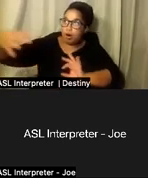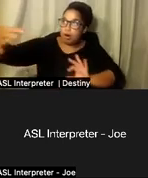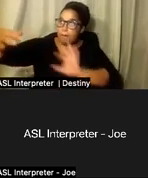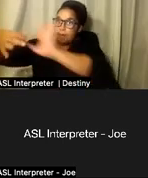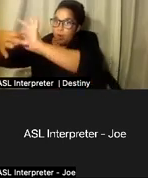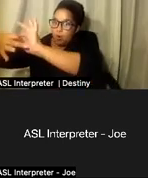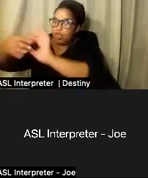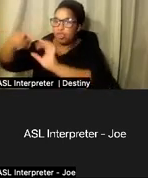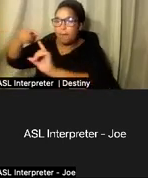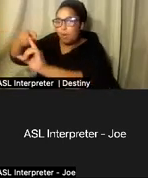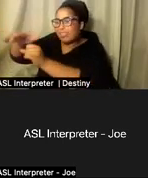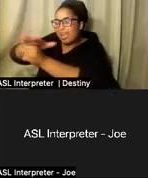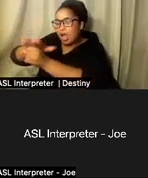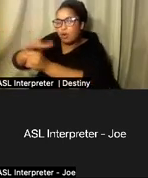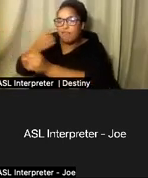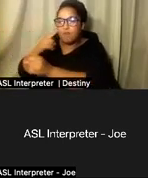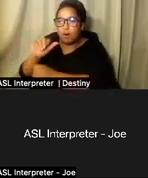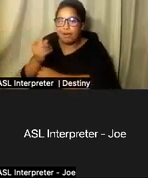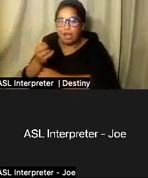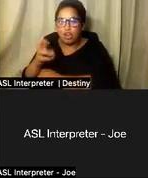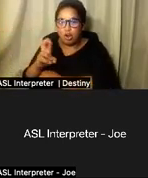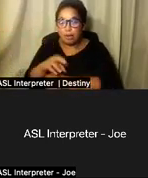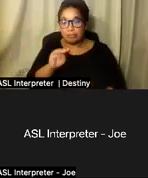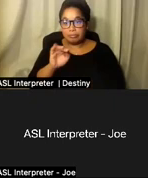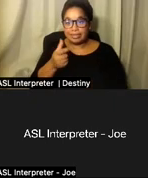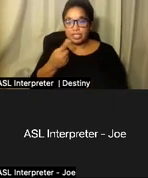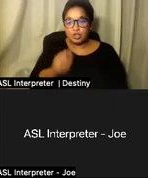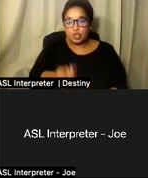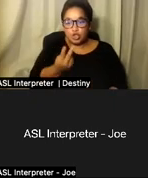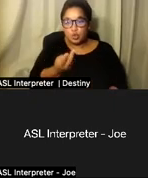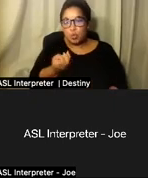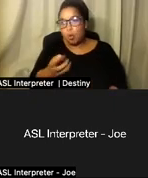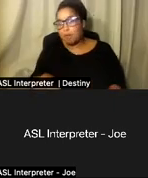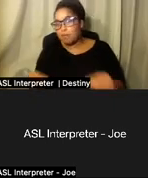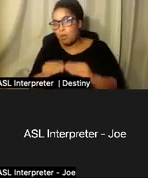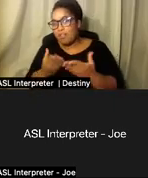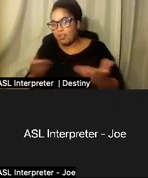anchorage. Mending is the concept of connecting two or more